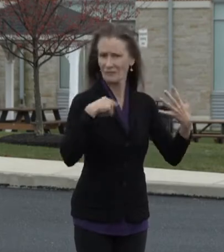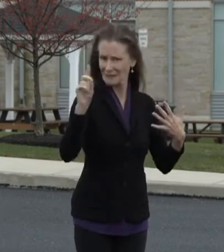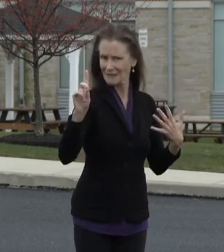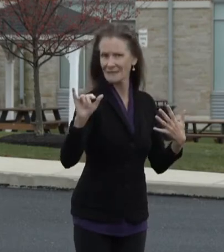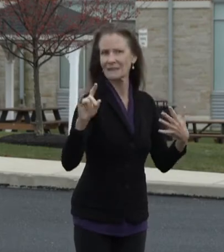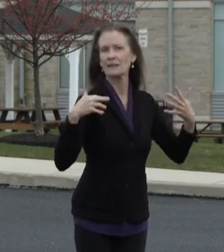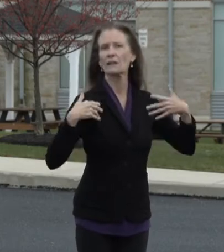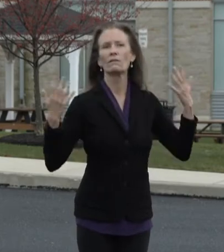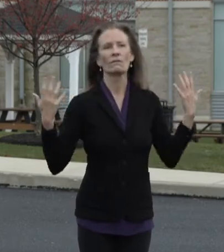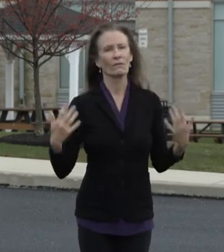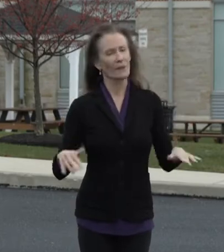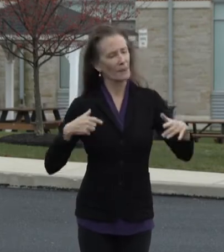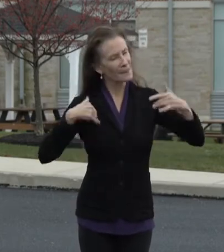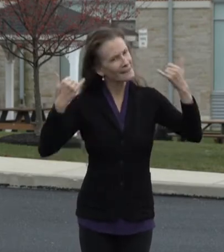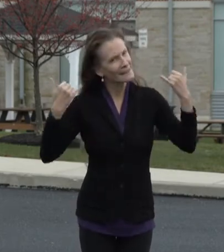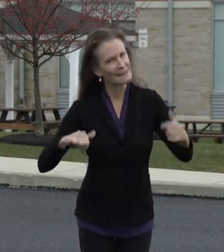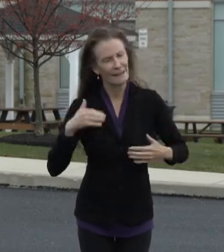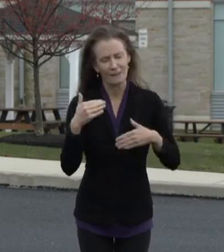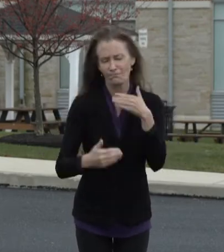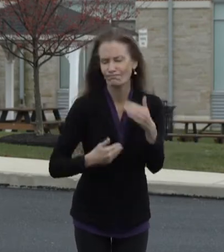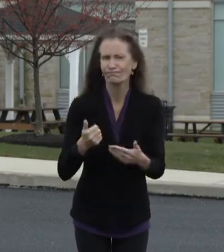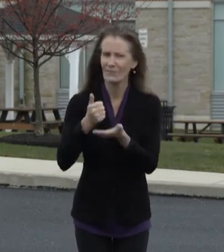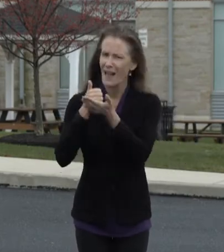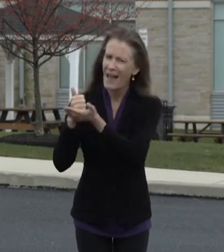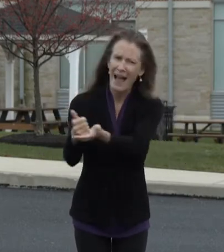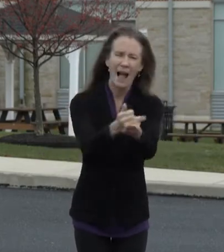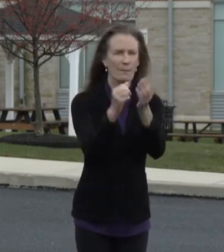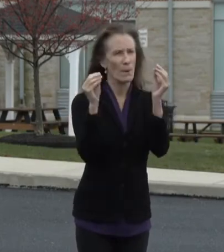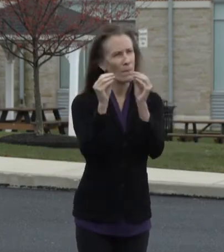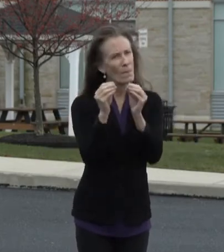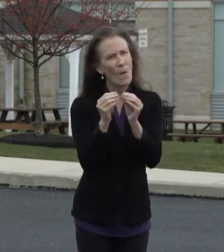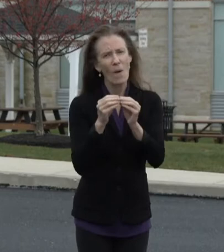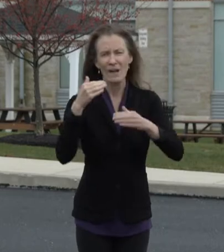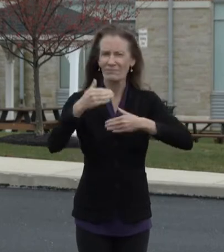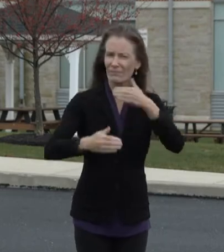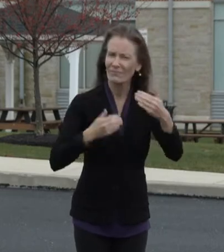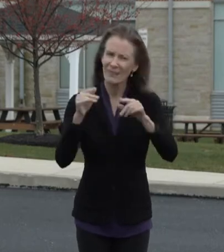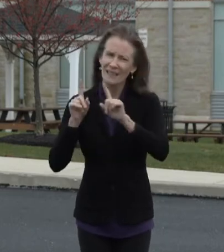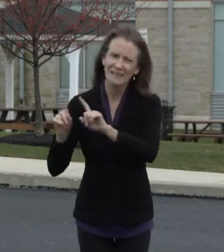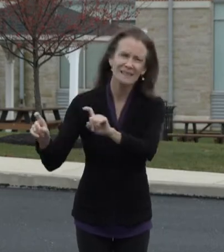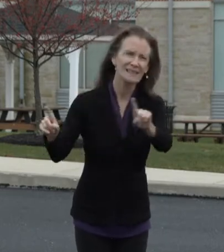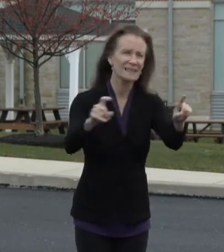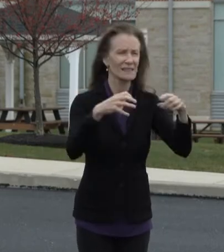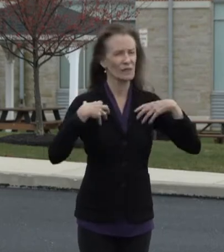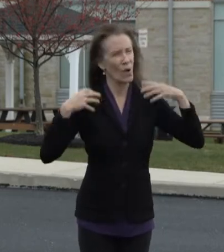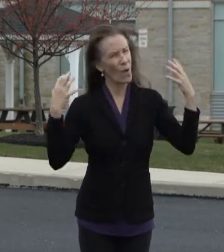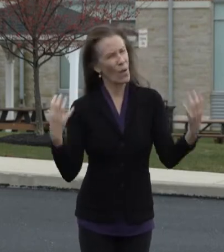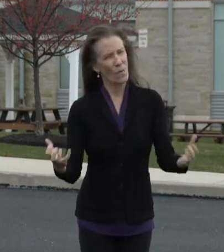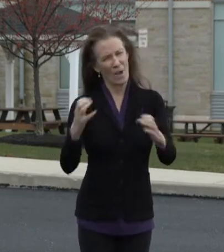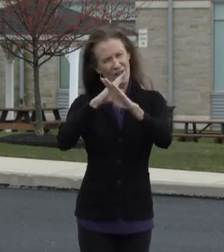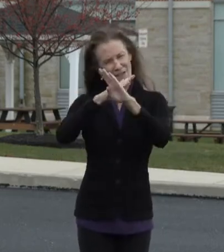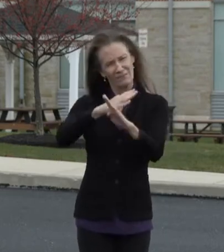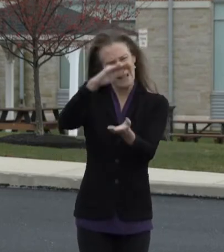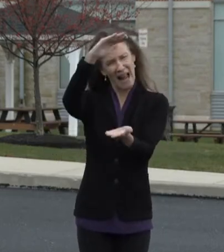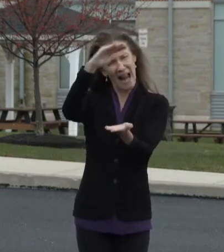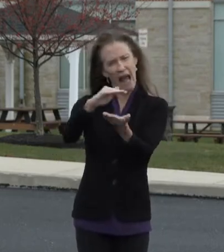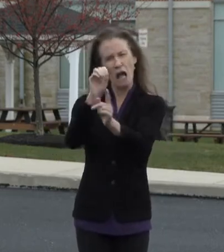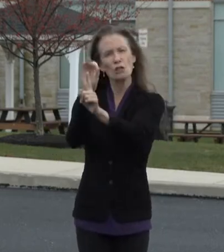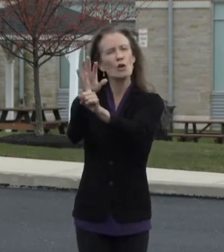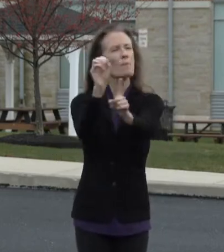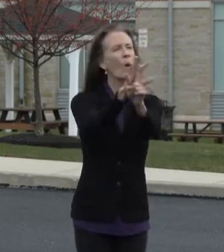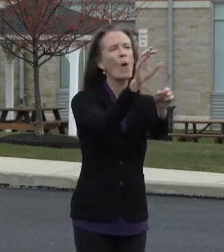facilities today, as we work to prevent exposure in facilities and work to prevent the spread of